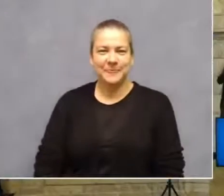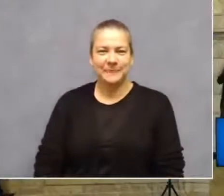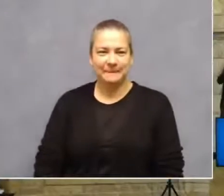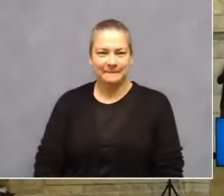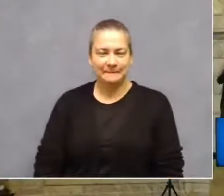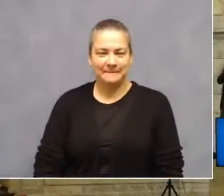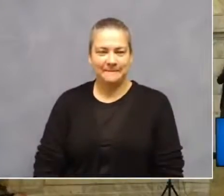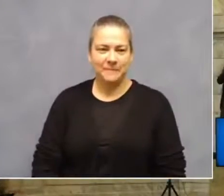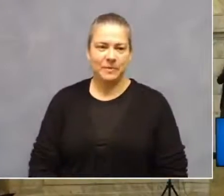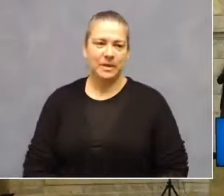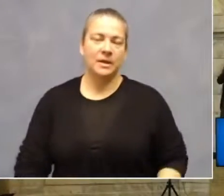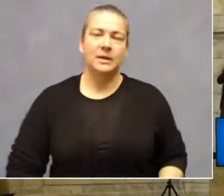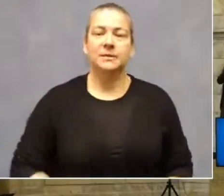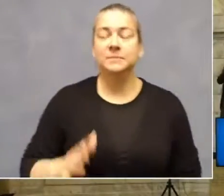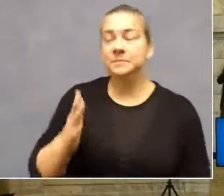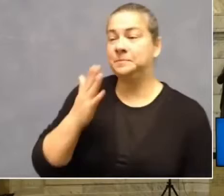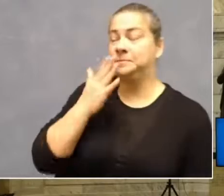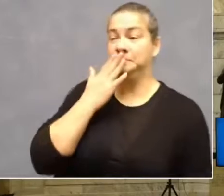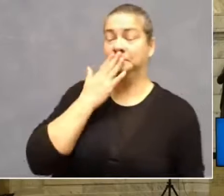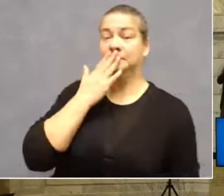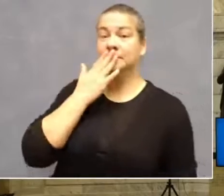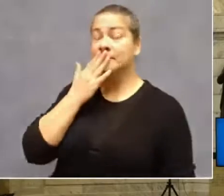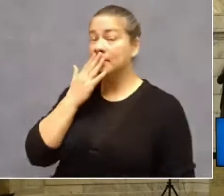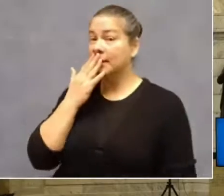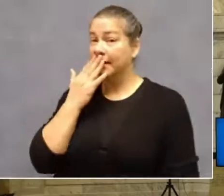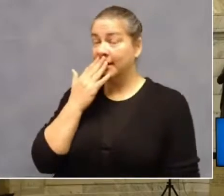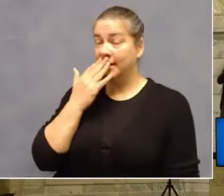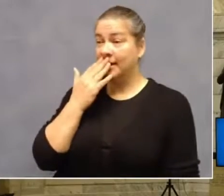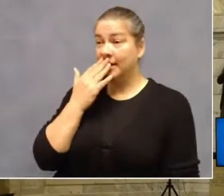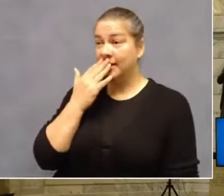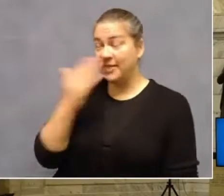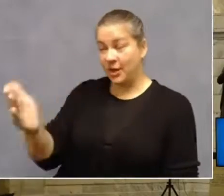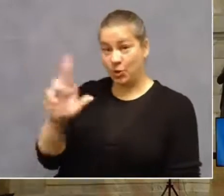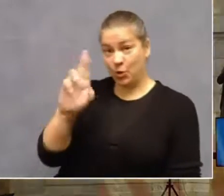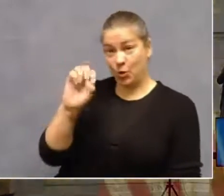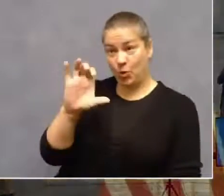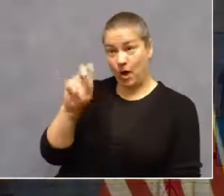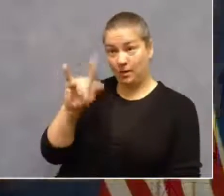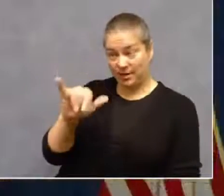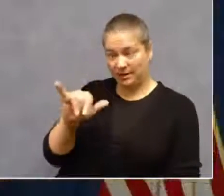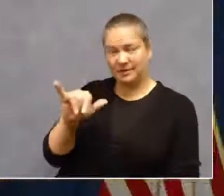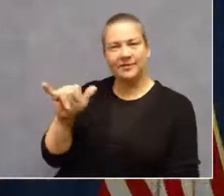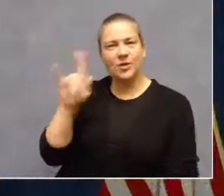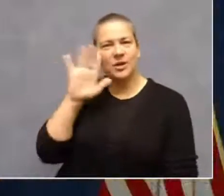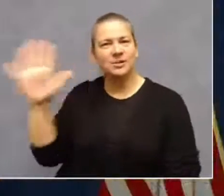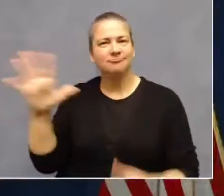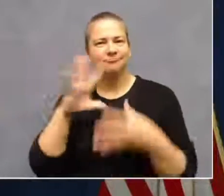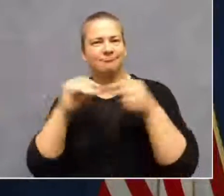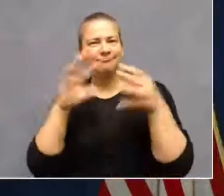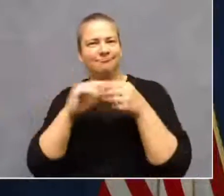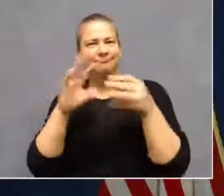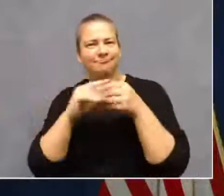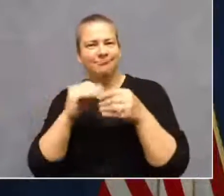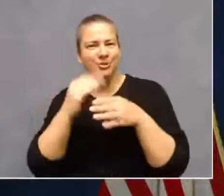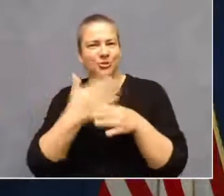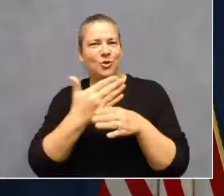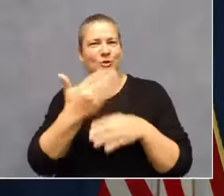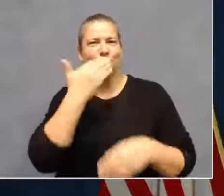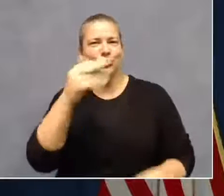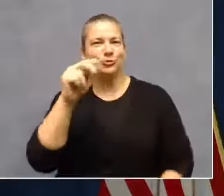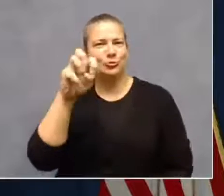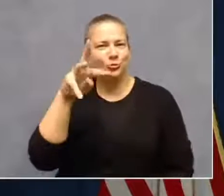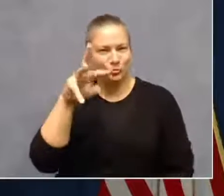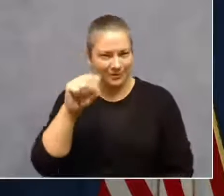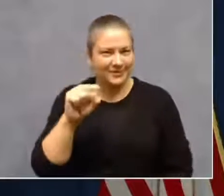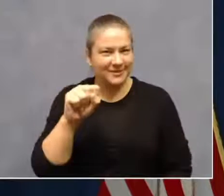All right. Thank you to Rocky for some of the good news of the day. And thank you